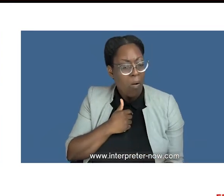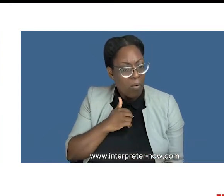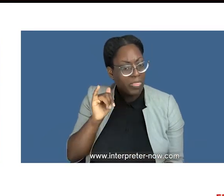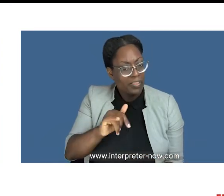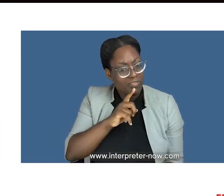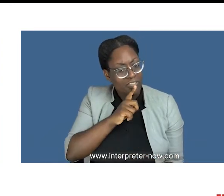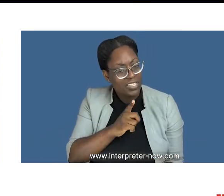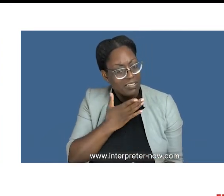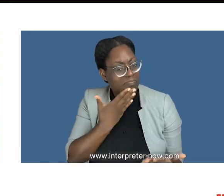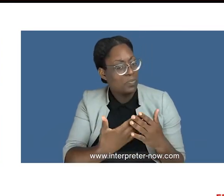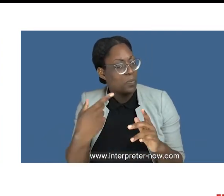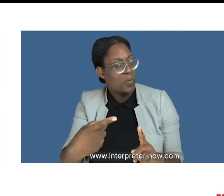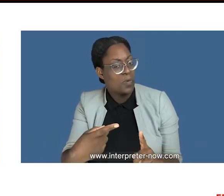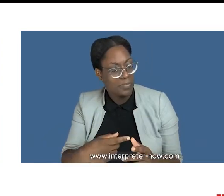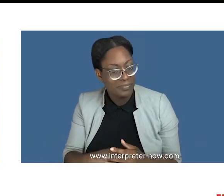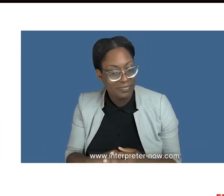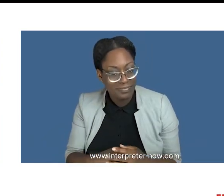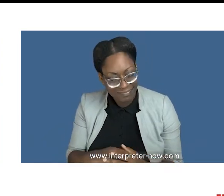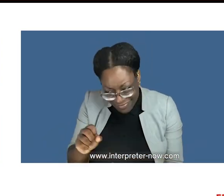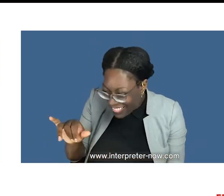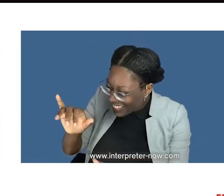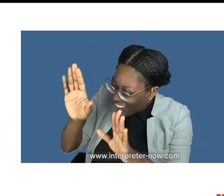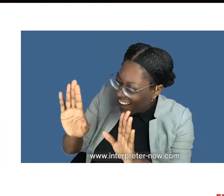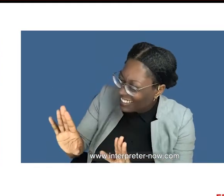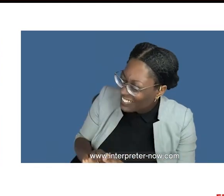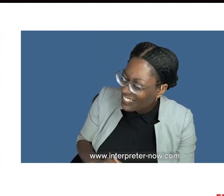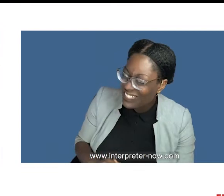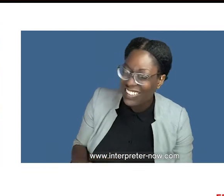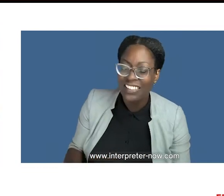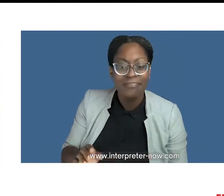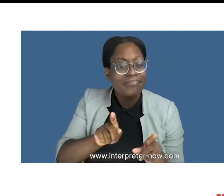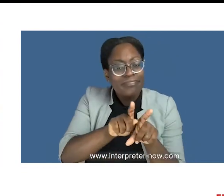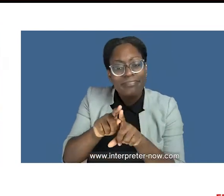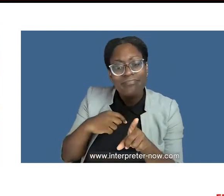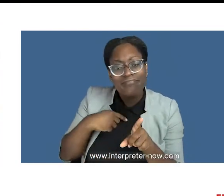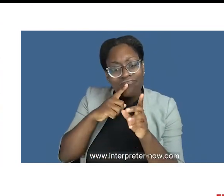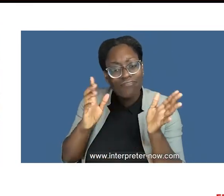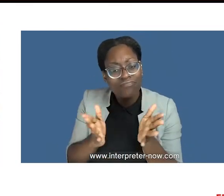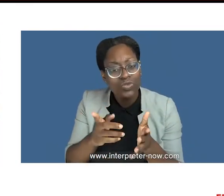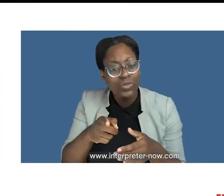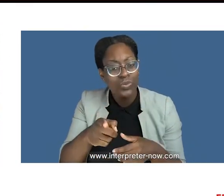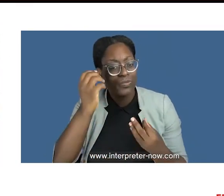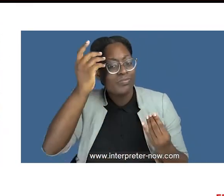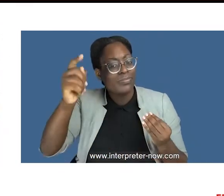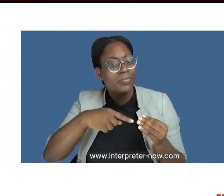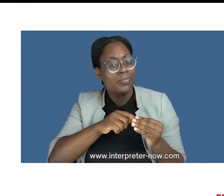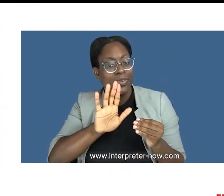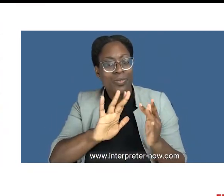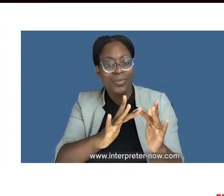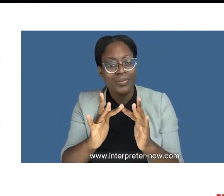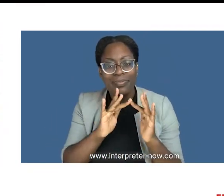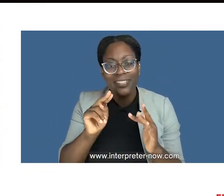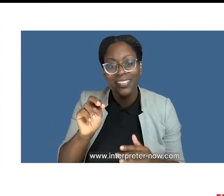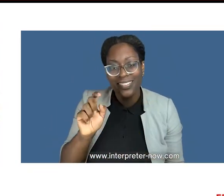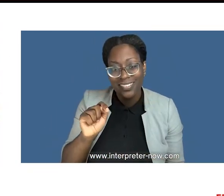That's great. I remember reading. I'm like, that is a really good point, Melinda. Awesome. And also I would encourage you to